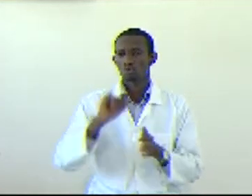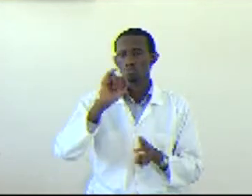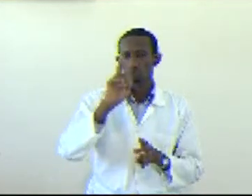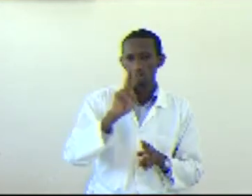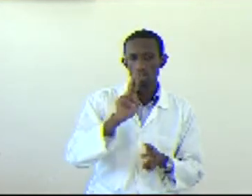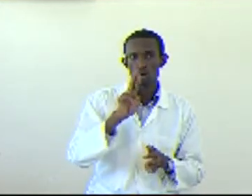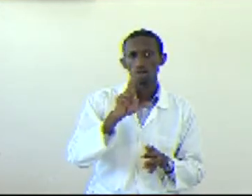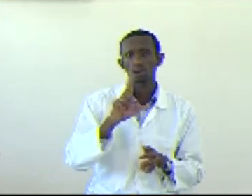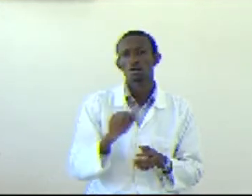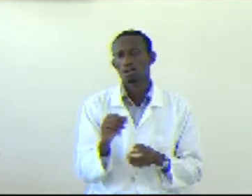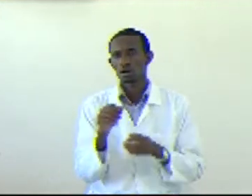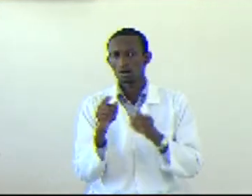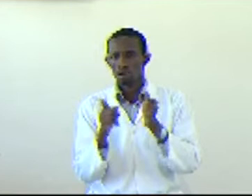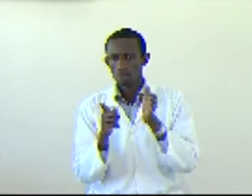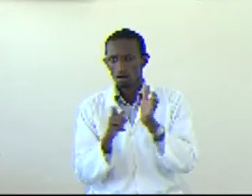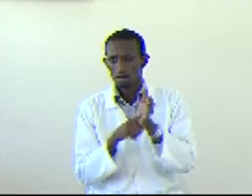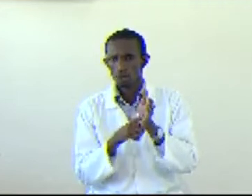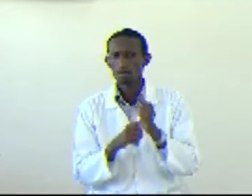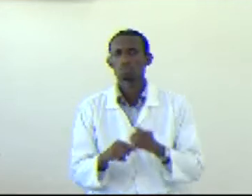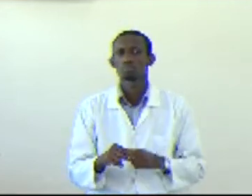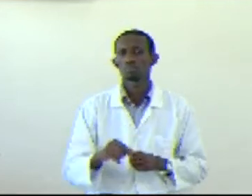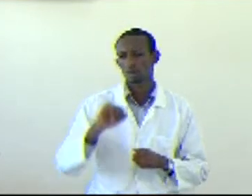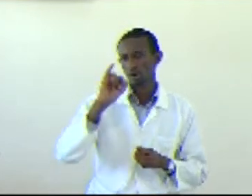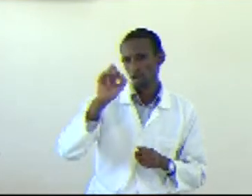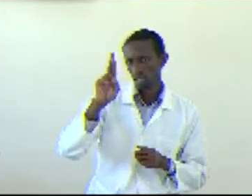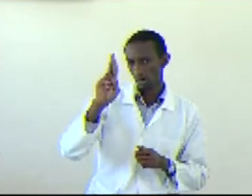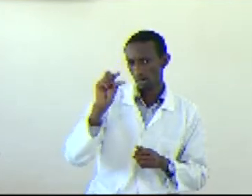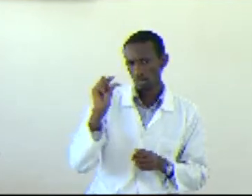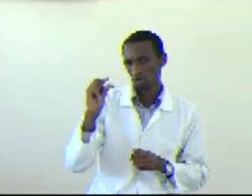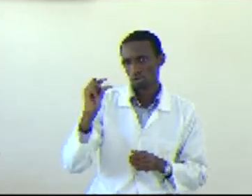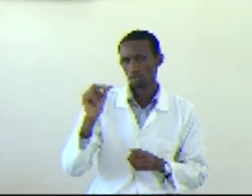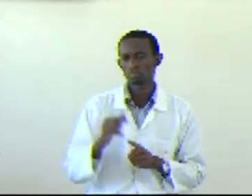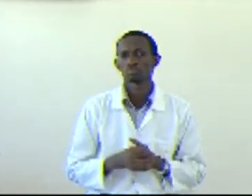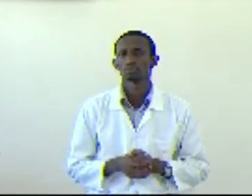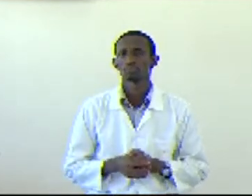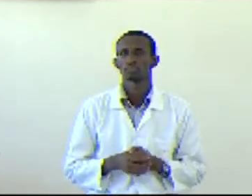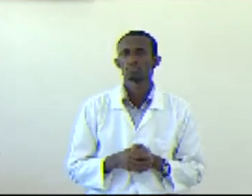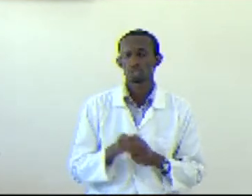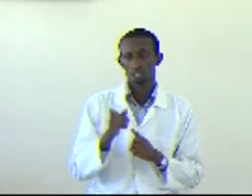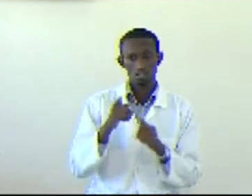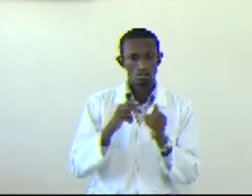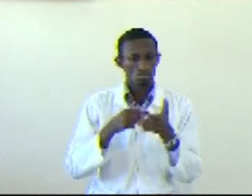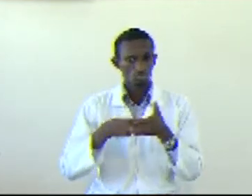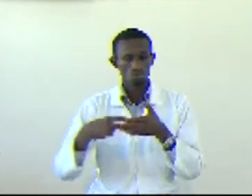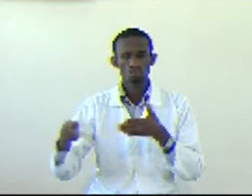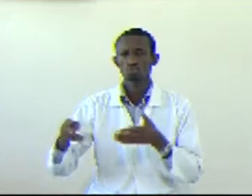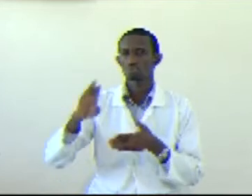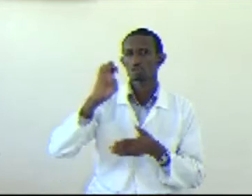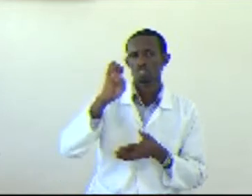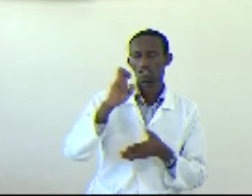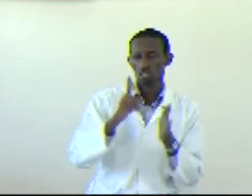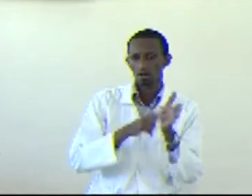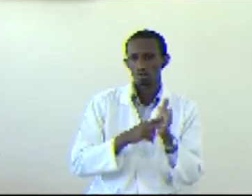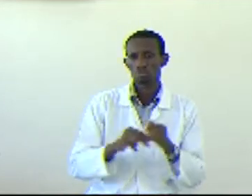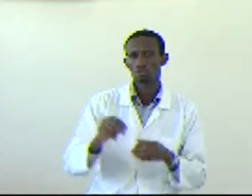I, R small equals to 0. And this gives what we have defined here, equals to I,